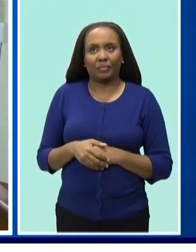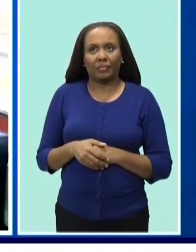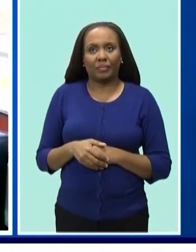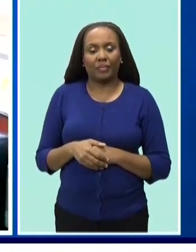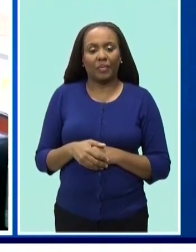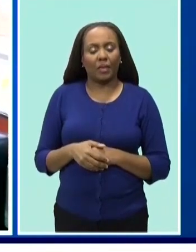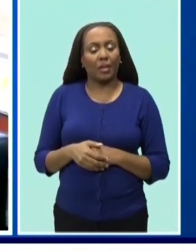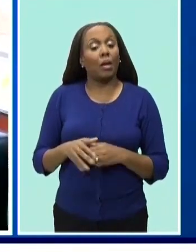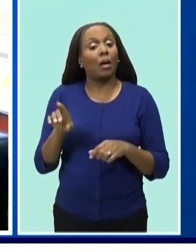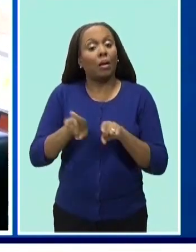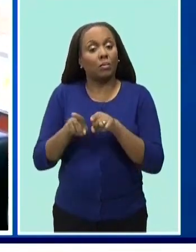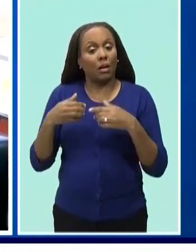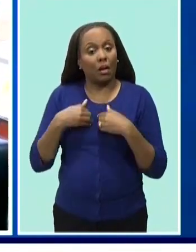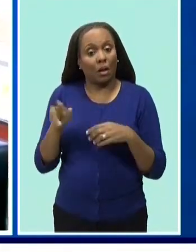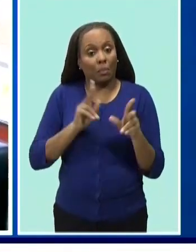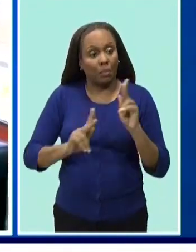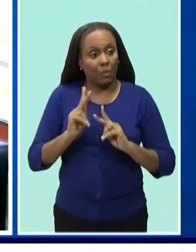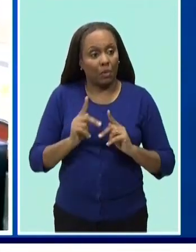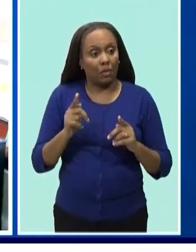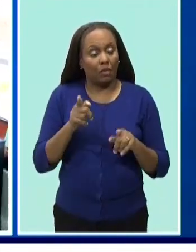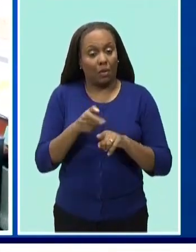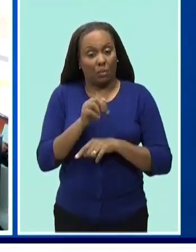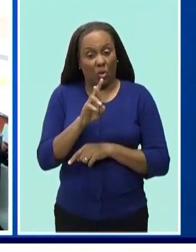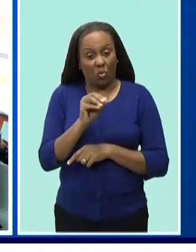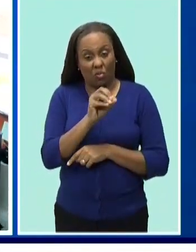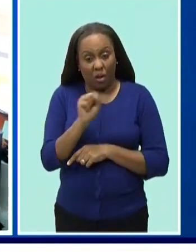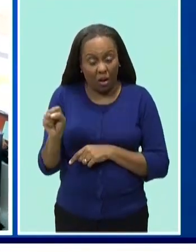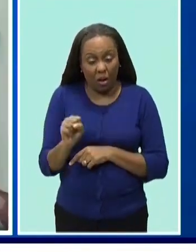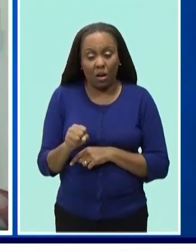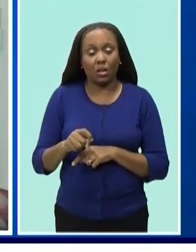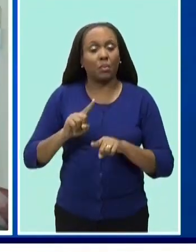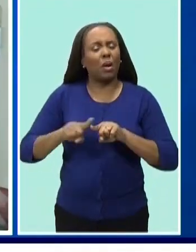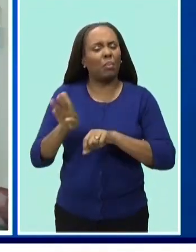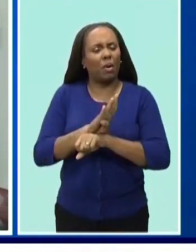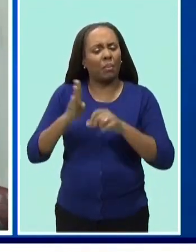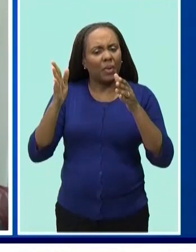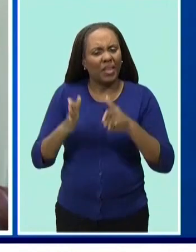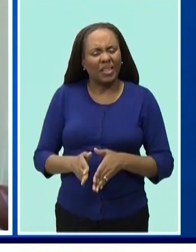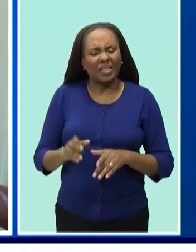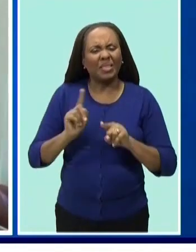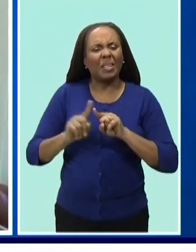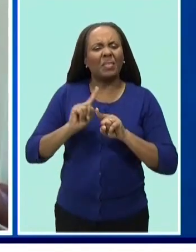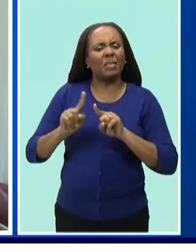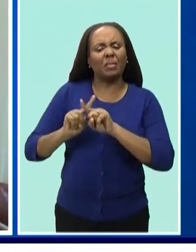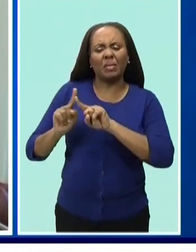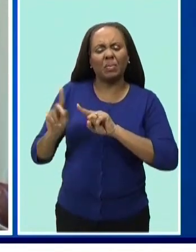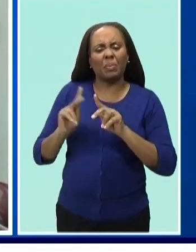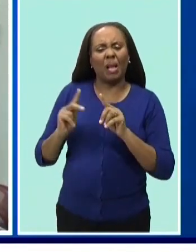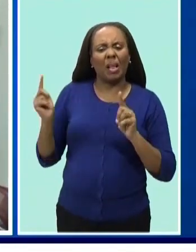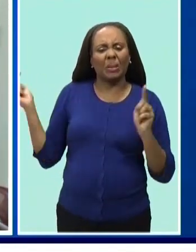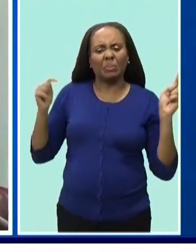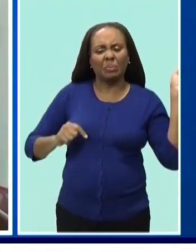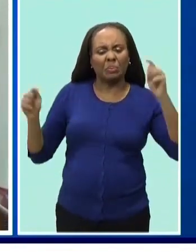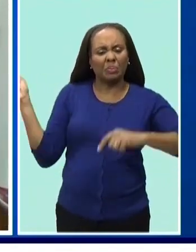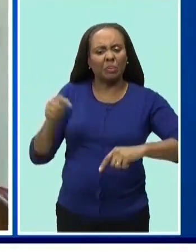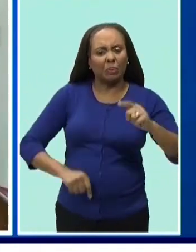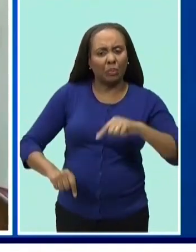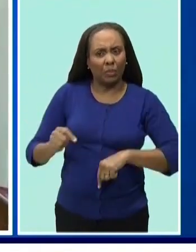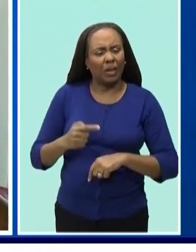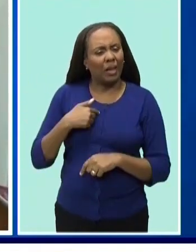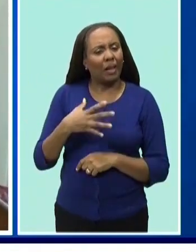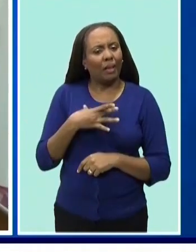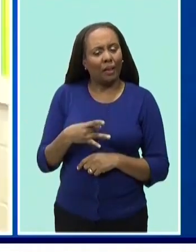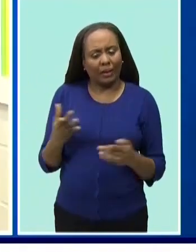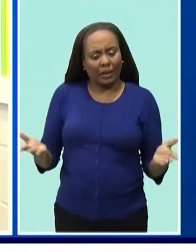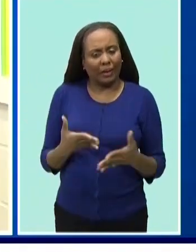I have locals. I have people from St. Philip. I have people from in the area of St. Patrick. Some people from different avenues here at COVERLEY. So actually I like it here a